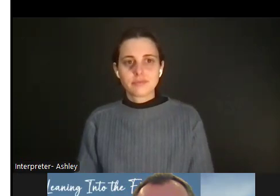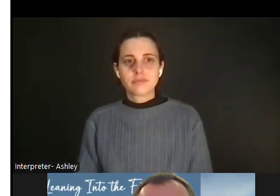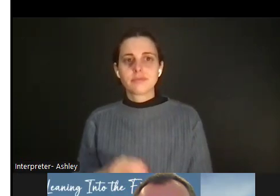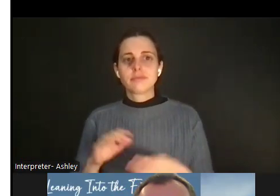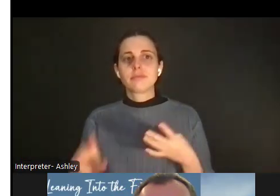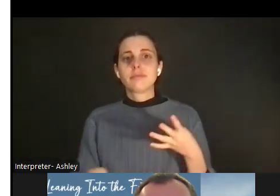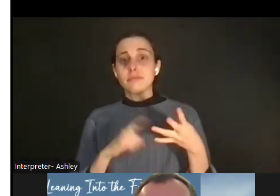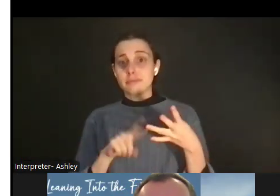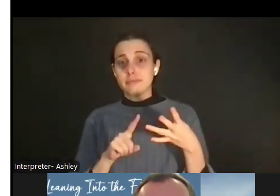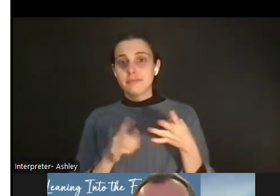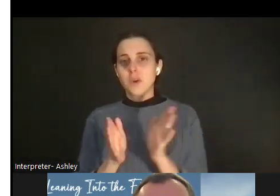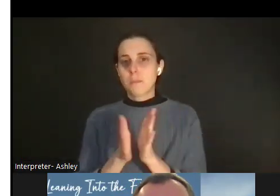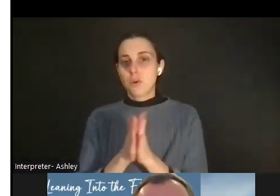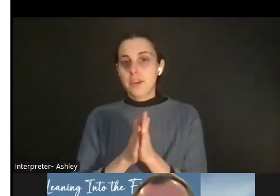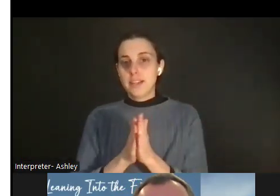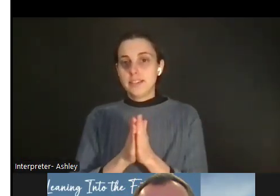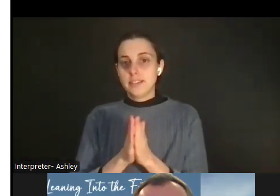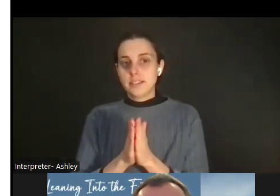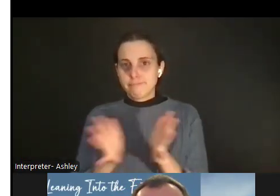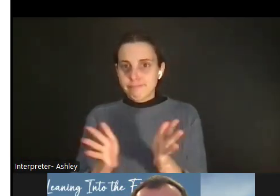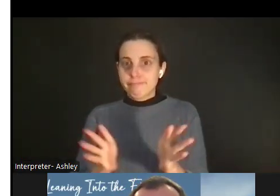motivate input.